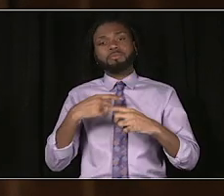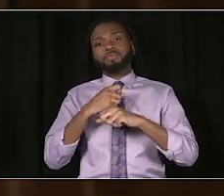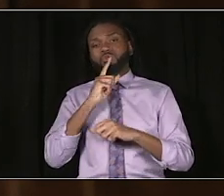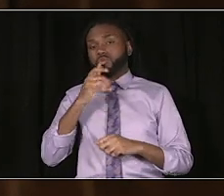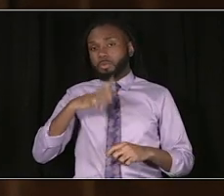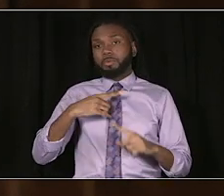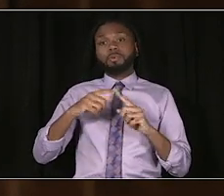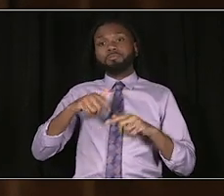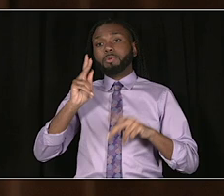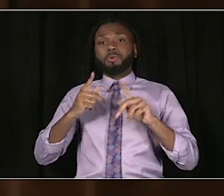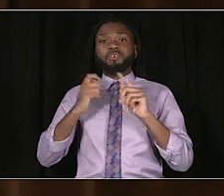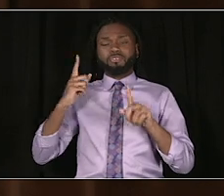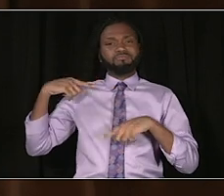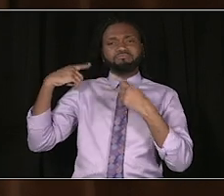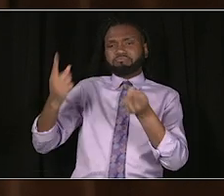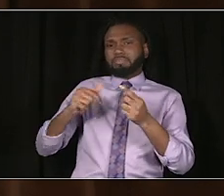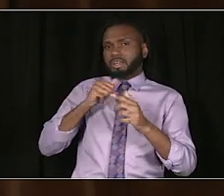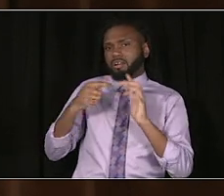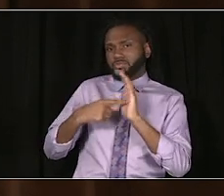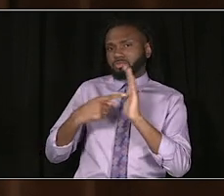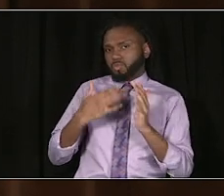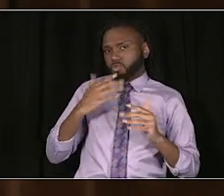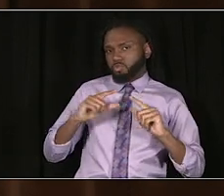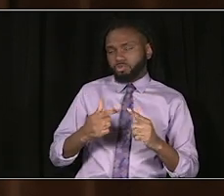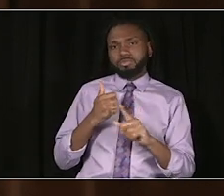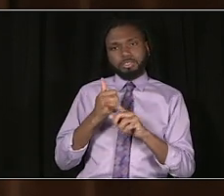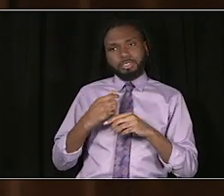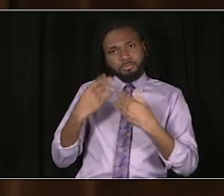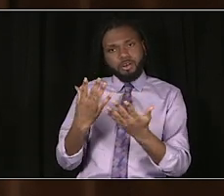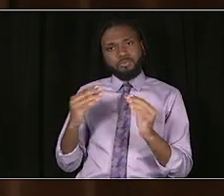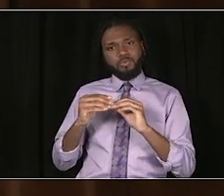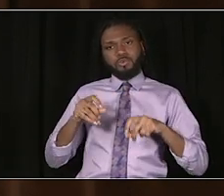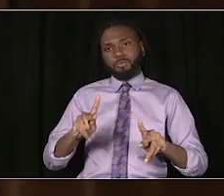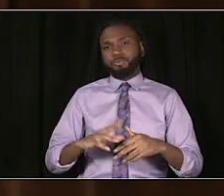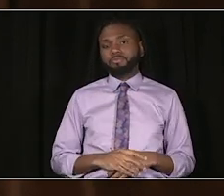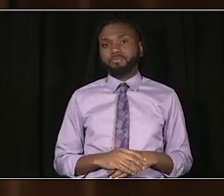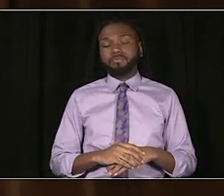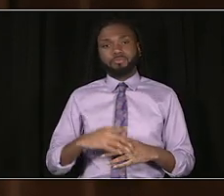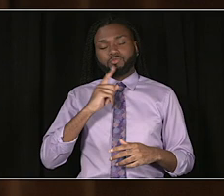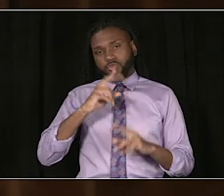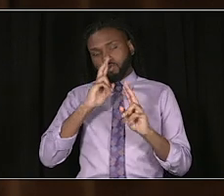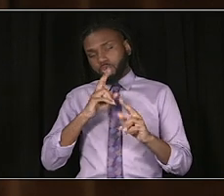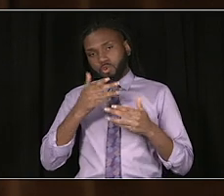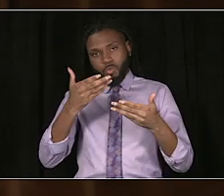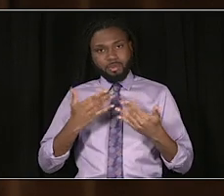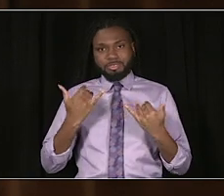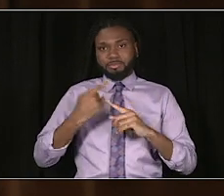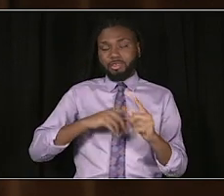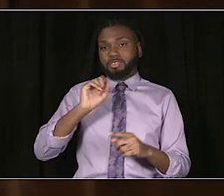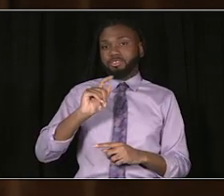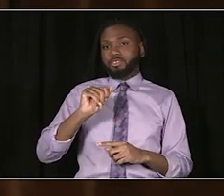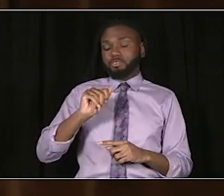and individuals from traditionally underrepresented groups are afforded more opportunities. It's a pleasure to welcome you to this month's